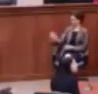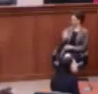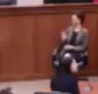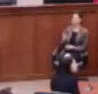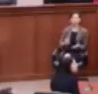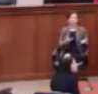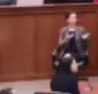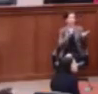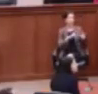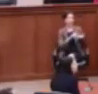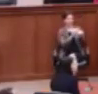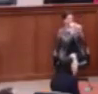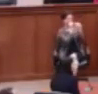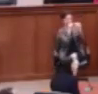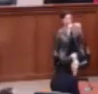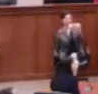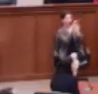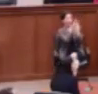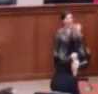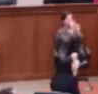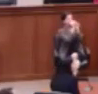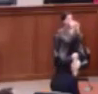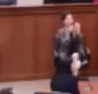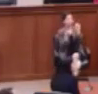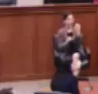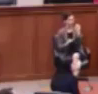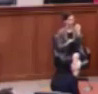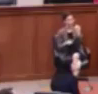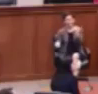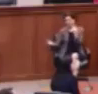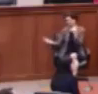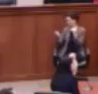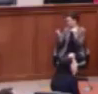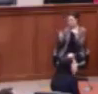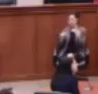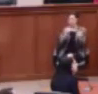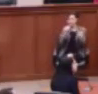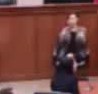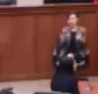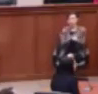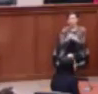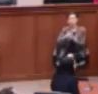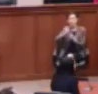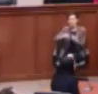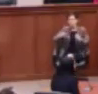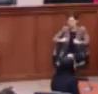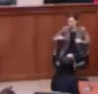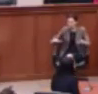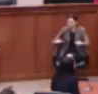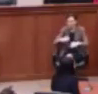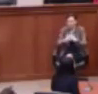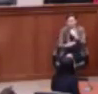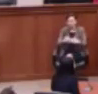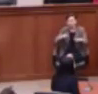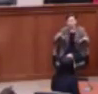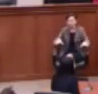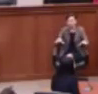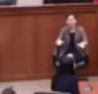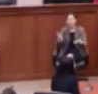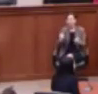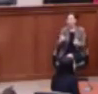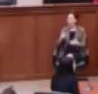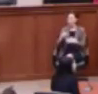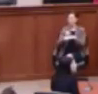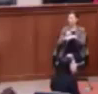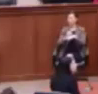do not want to be limited on their options. They let us know they didn't have enough hands-on projects. They wanted to have opportunities to go off